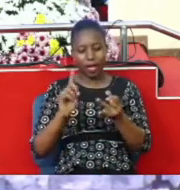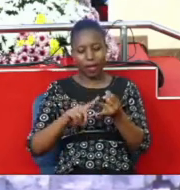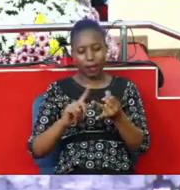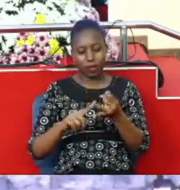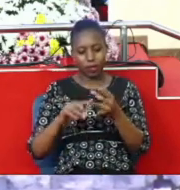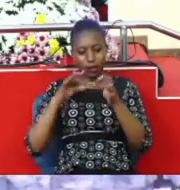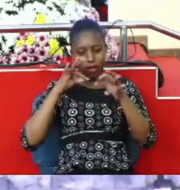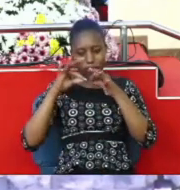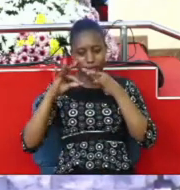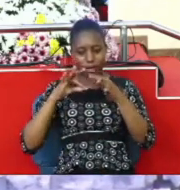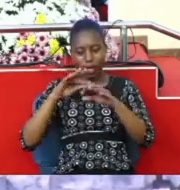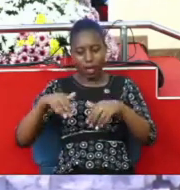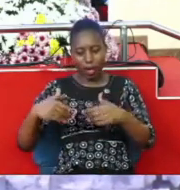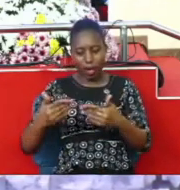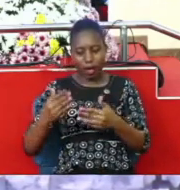Jesus